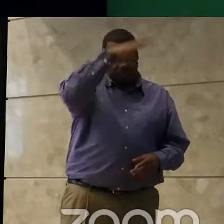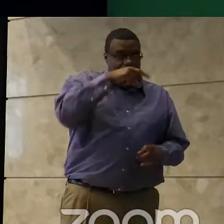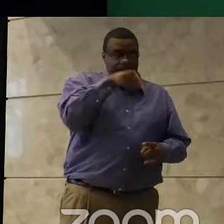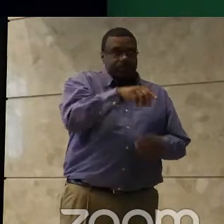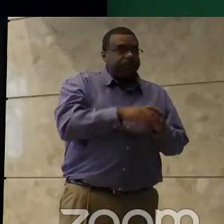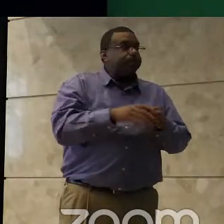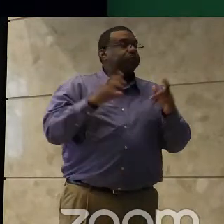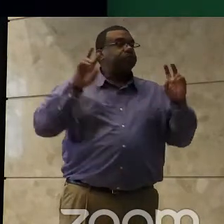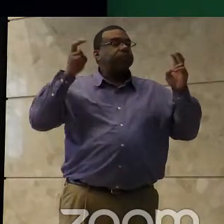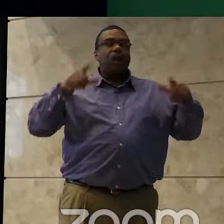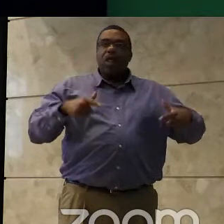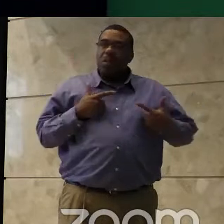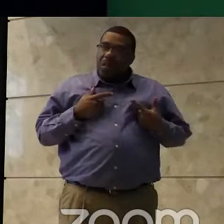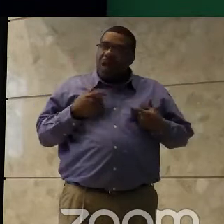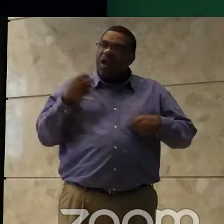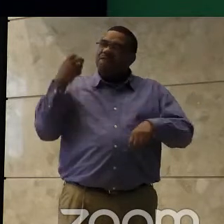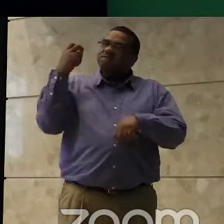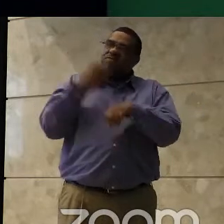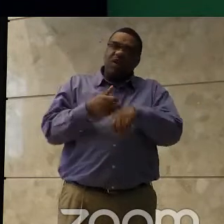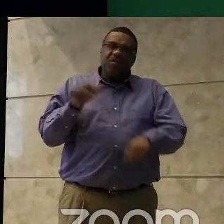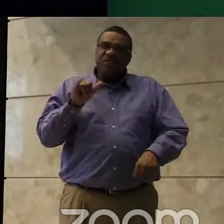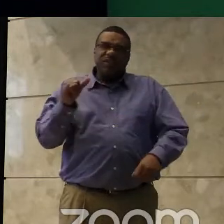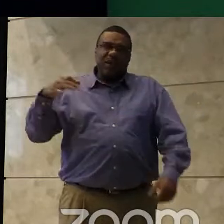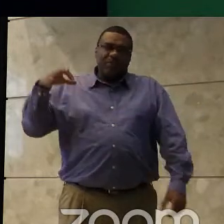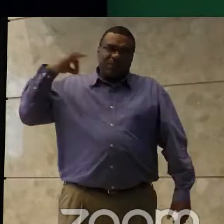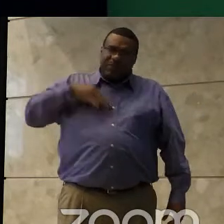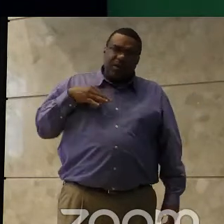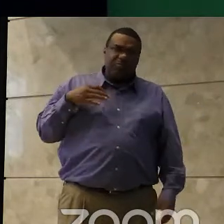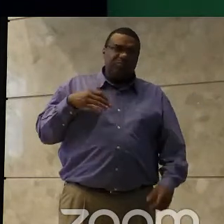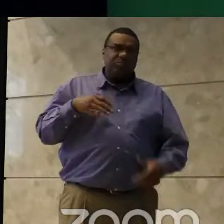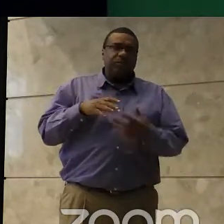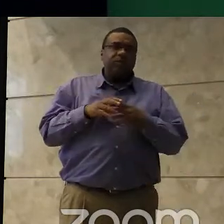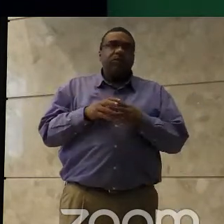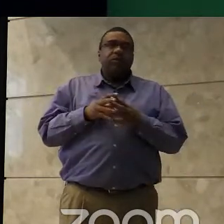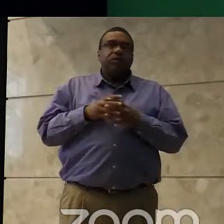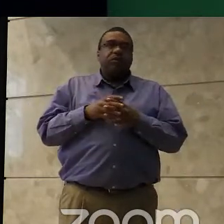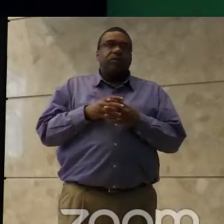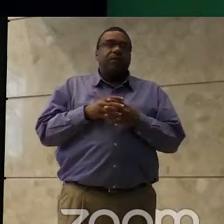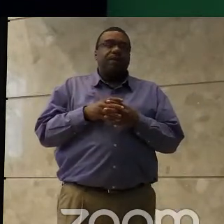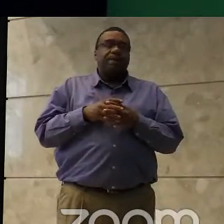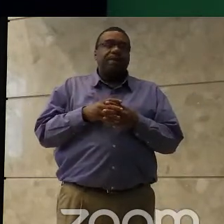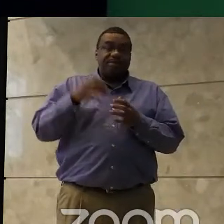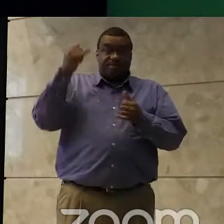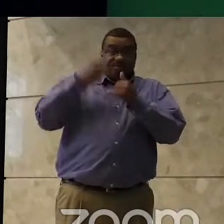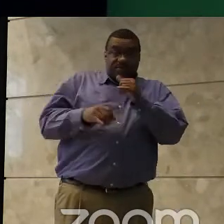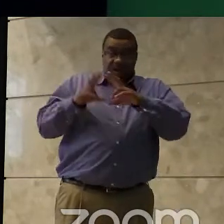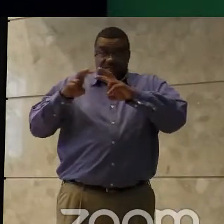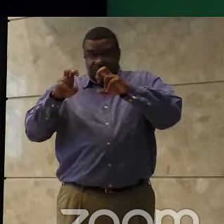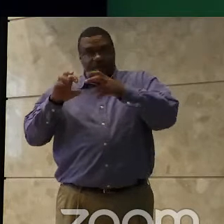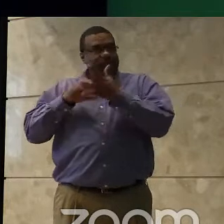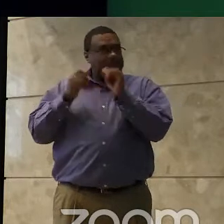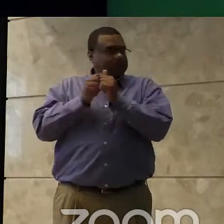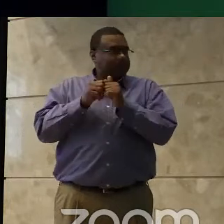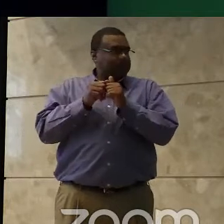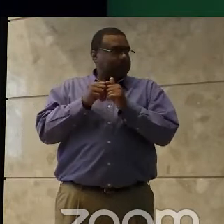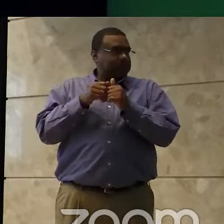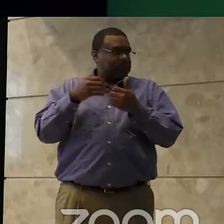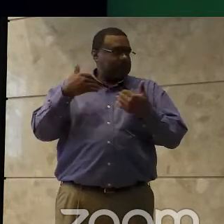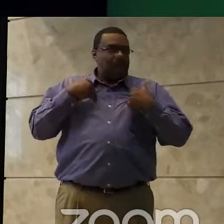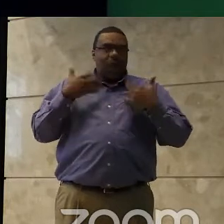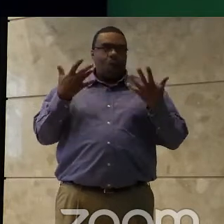life is as hard as steel. And in the final analysis, all we have is each other, our